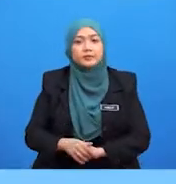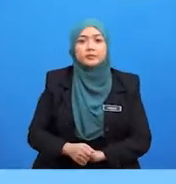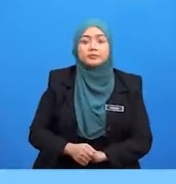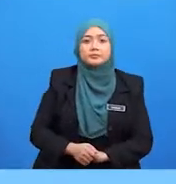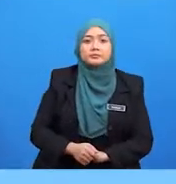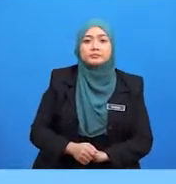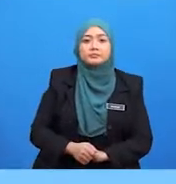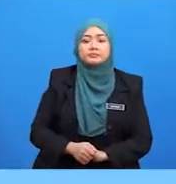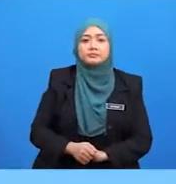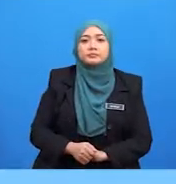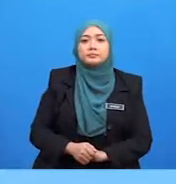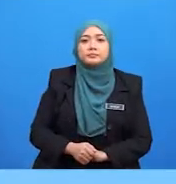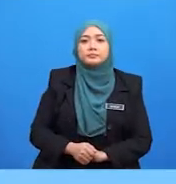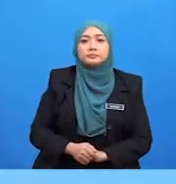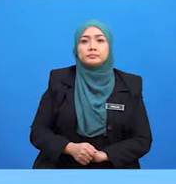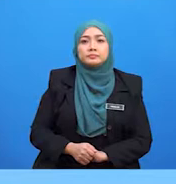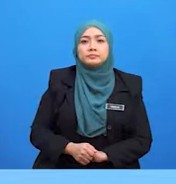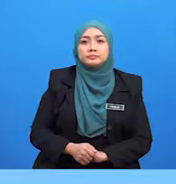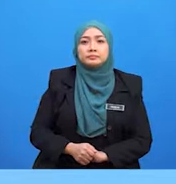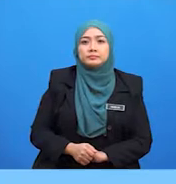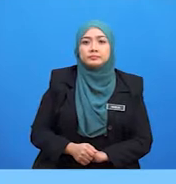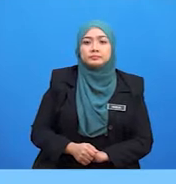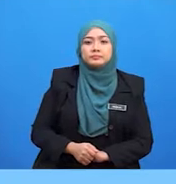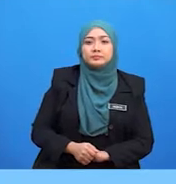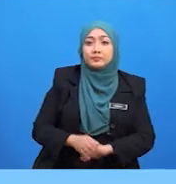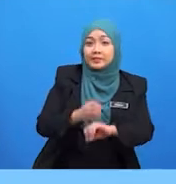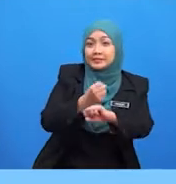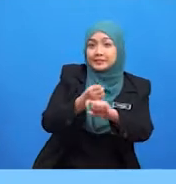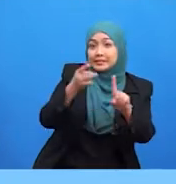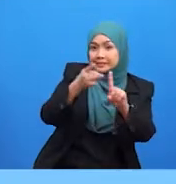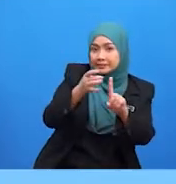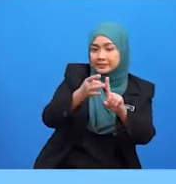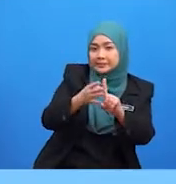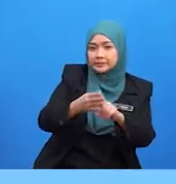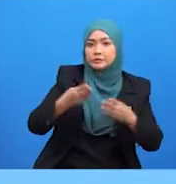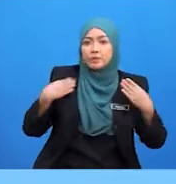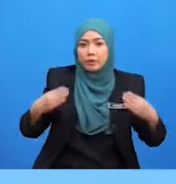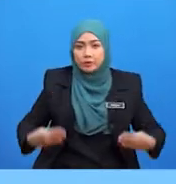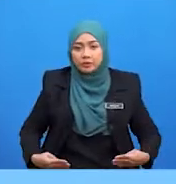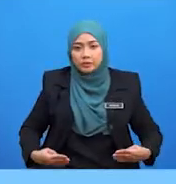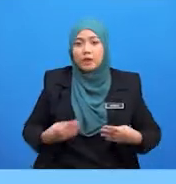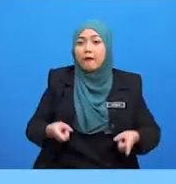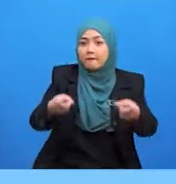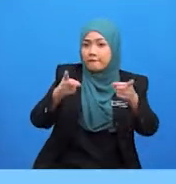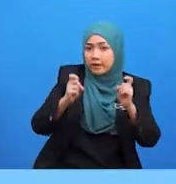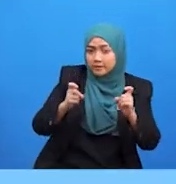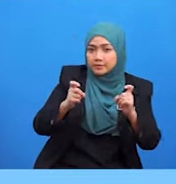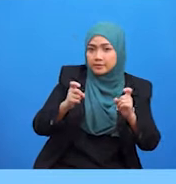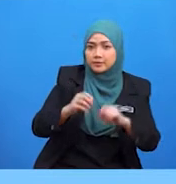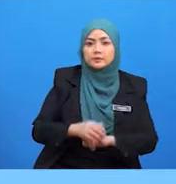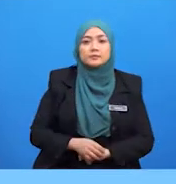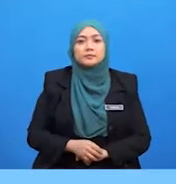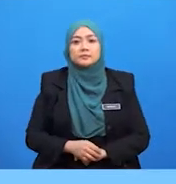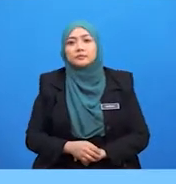car. Secondly, steel body. Third, fast. And lastly,